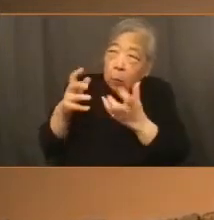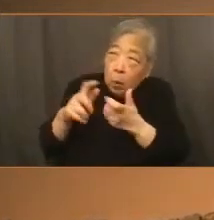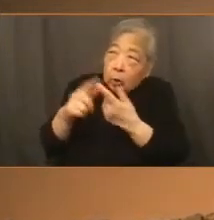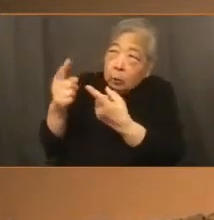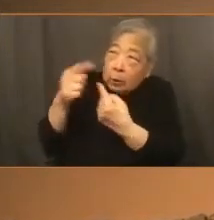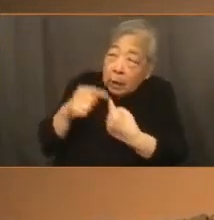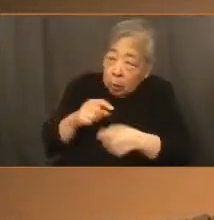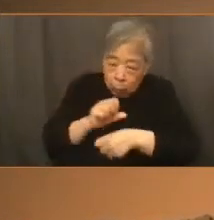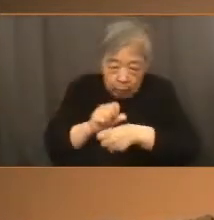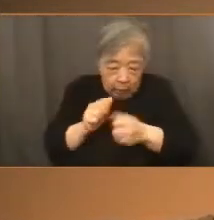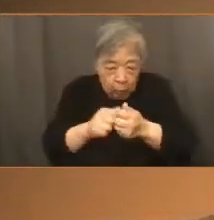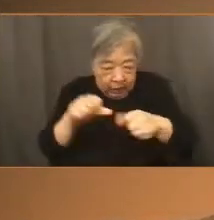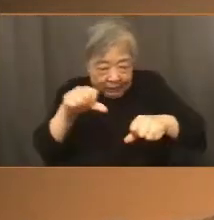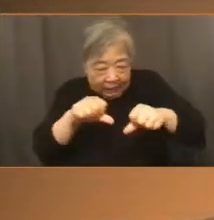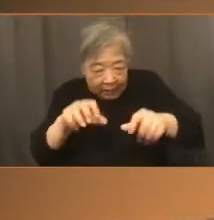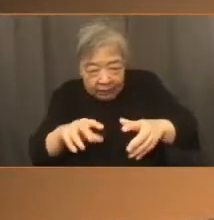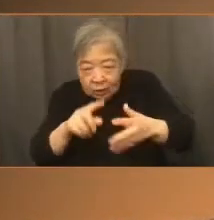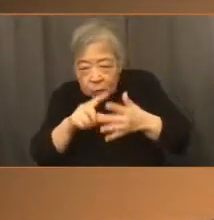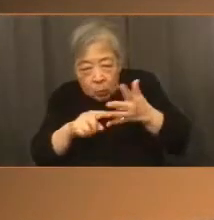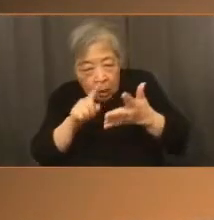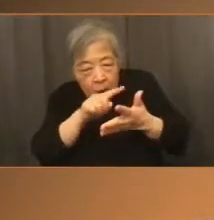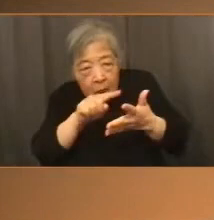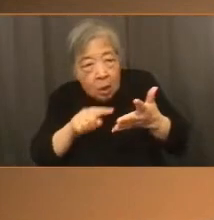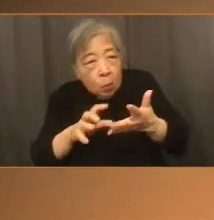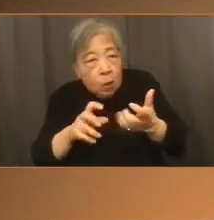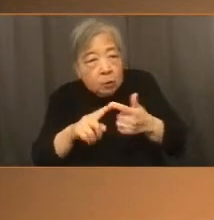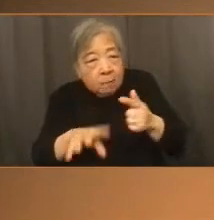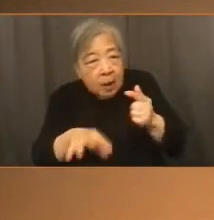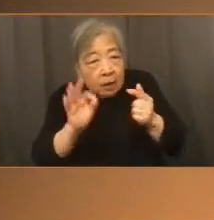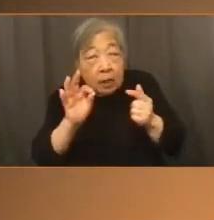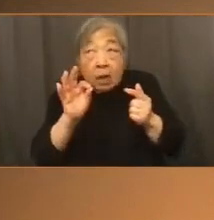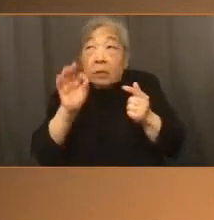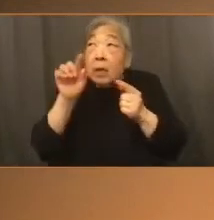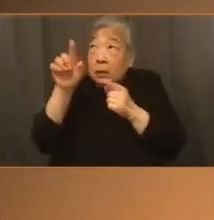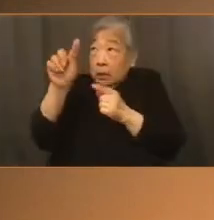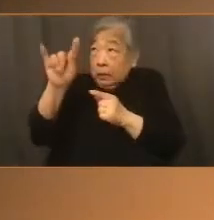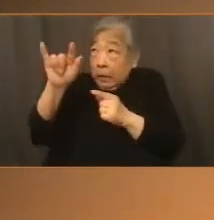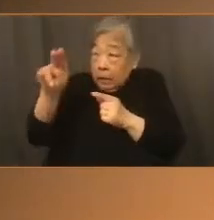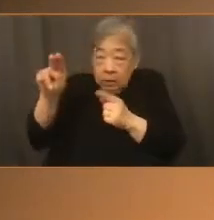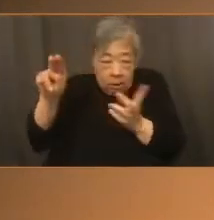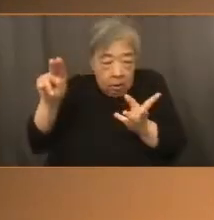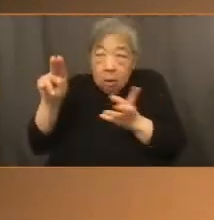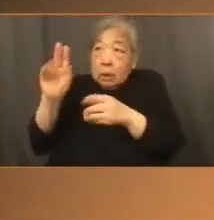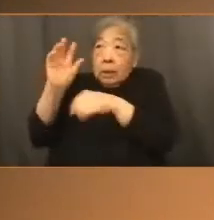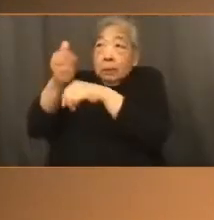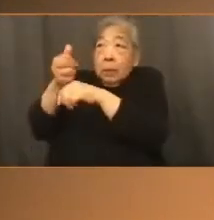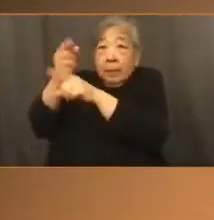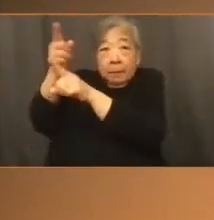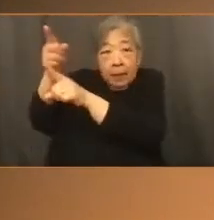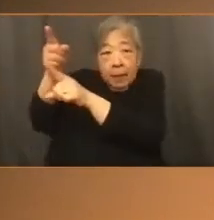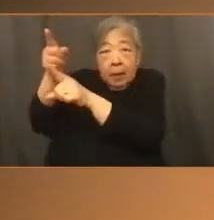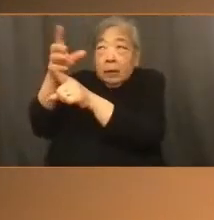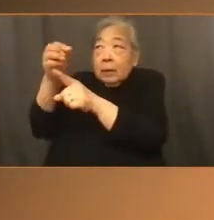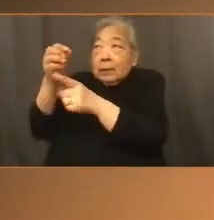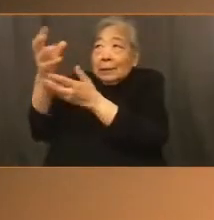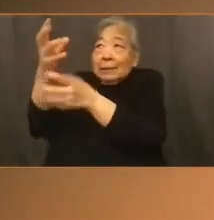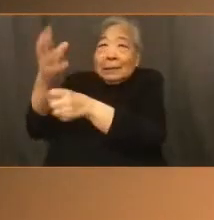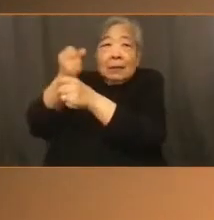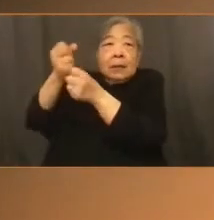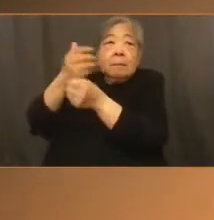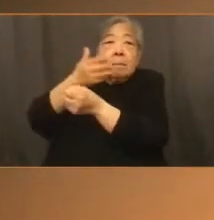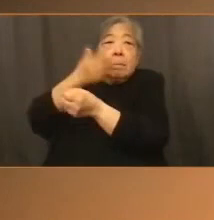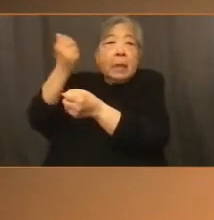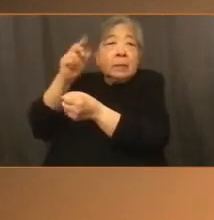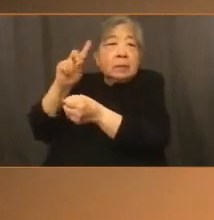what's most interesting, and when we finally get to Titan, implement that and get what the best data we can down.